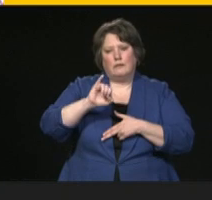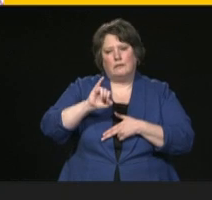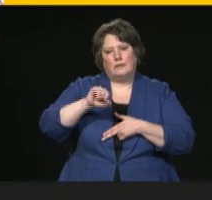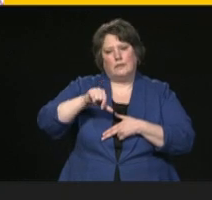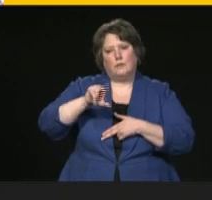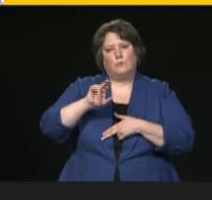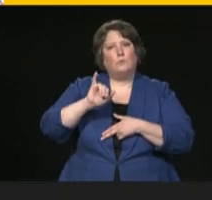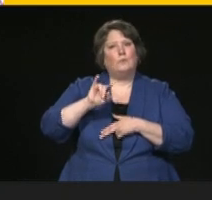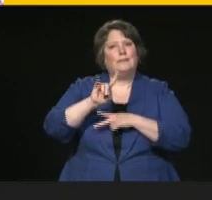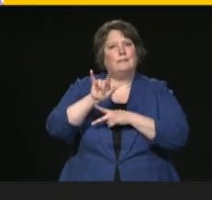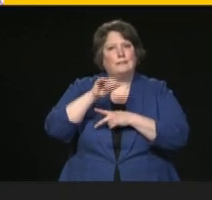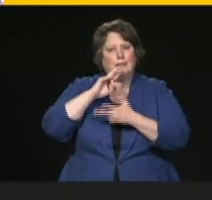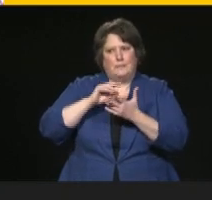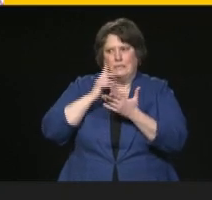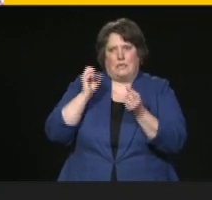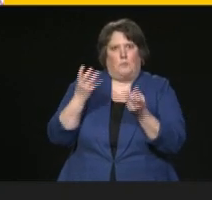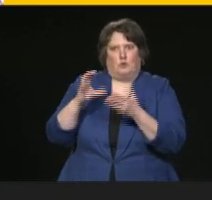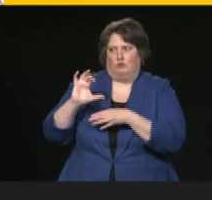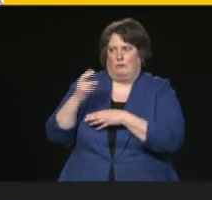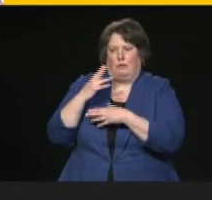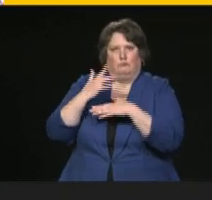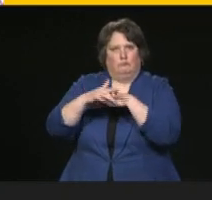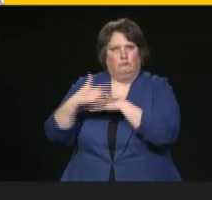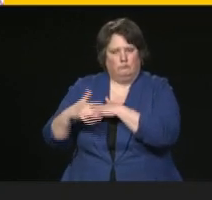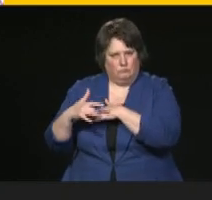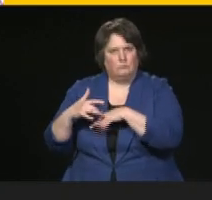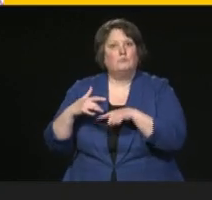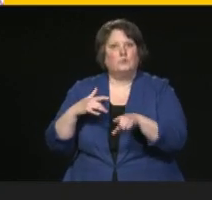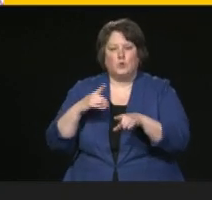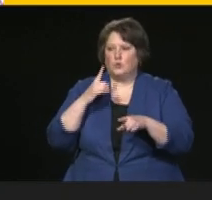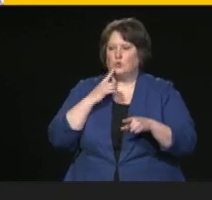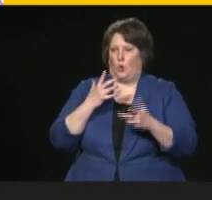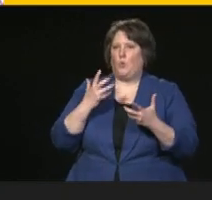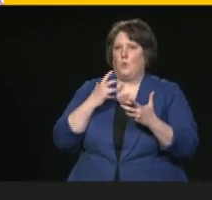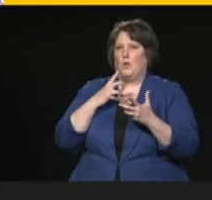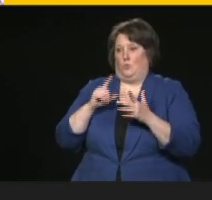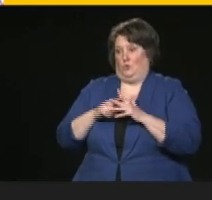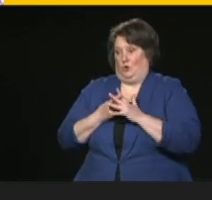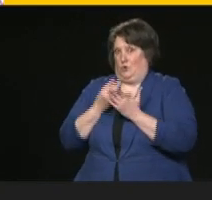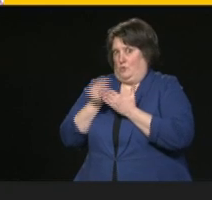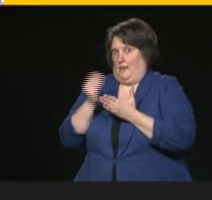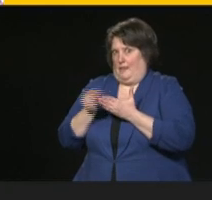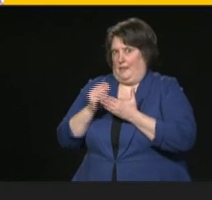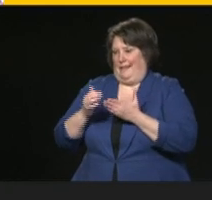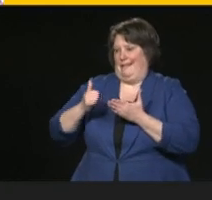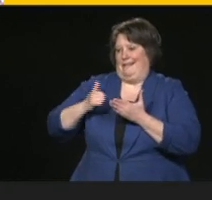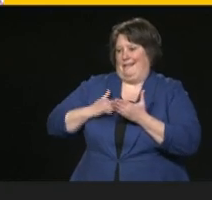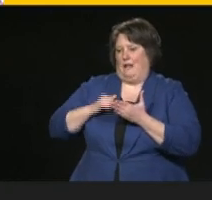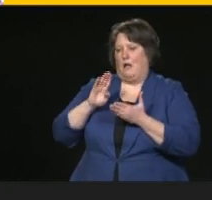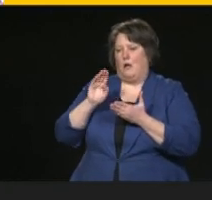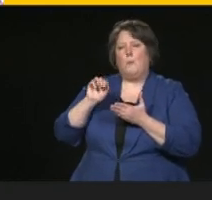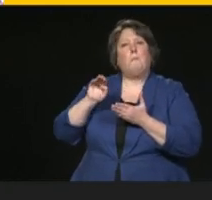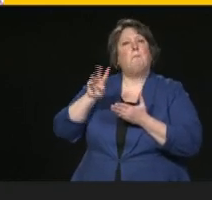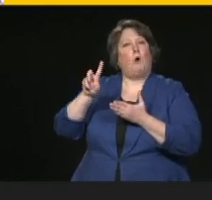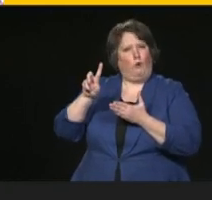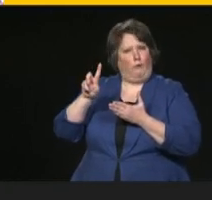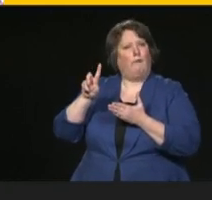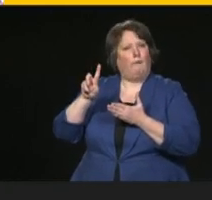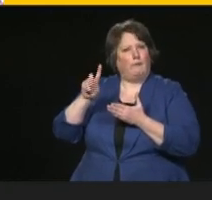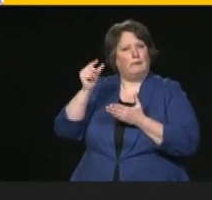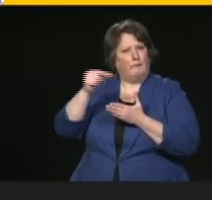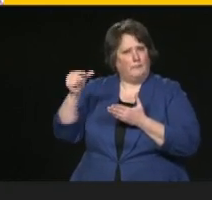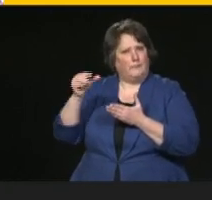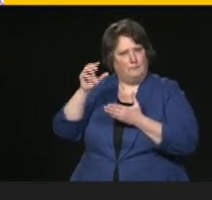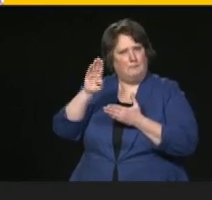to acquire Government of Canada bonds for our balance sheet. In our monetary policy toolkit, we call this